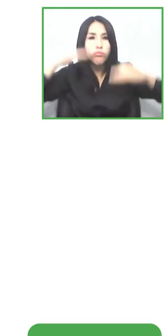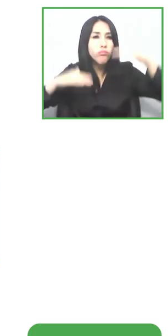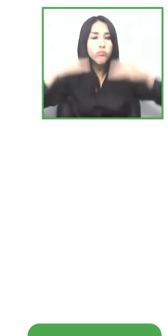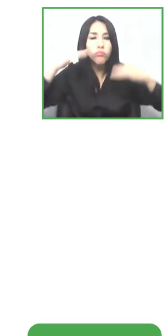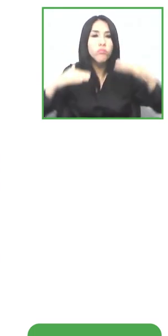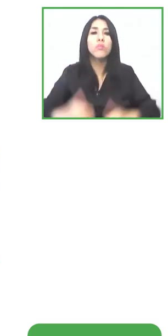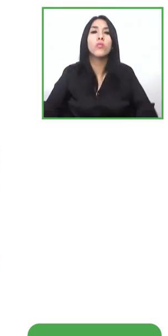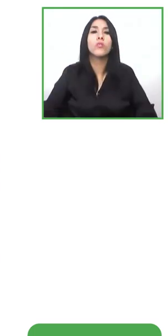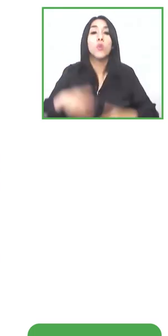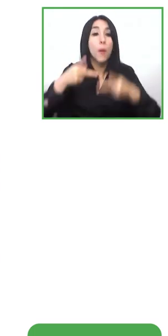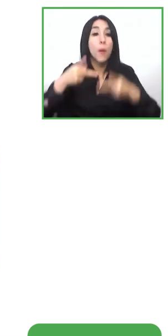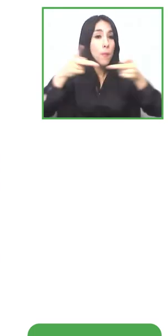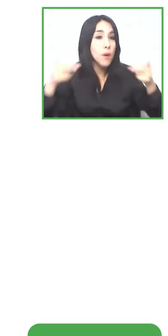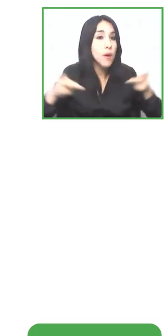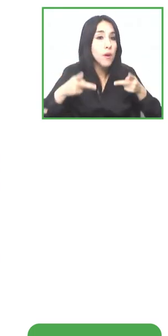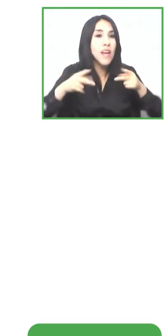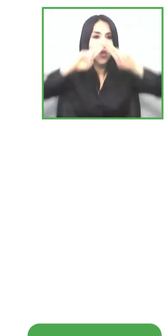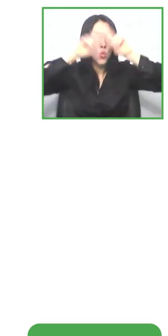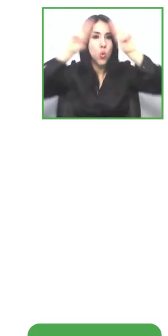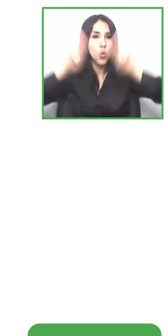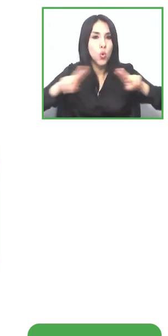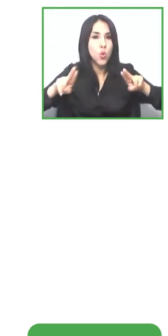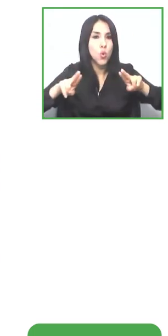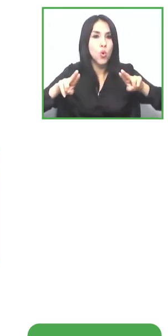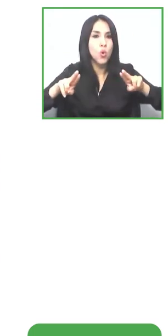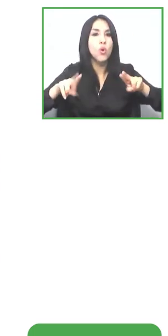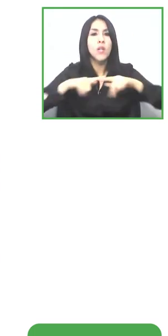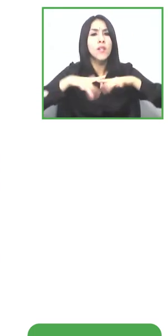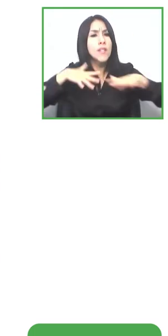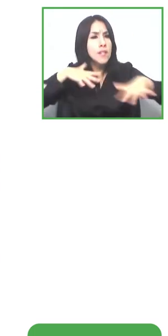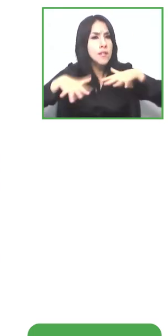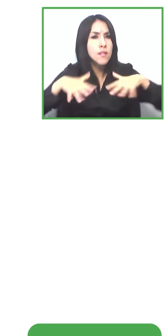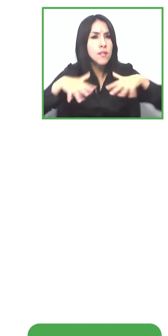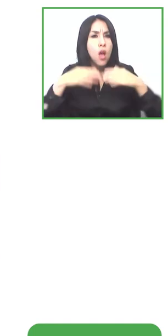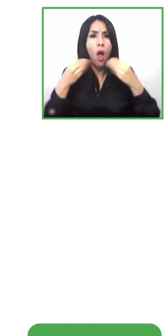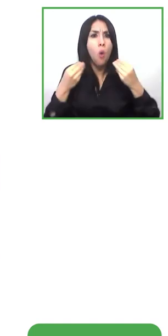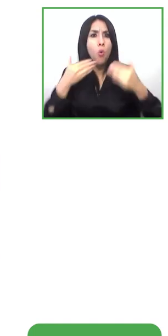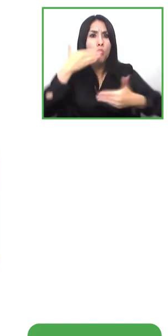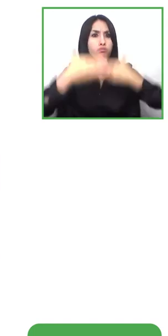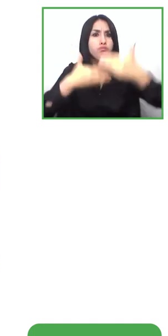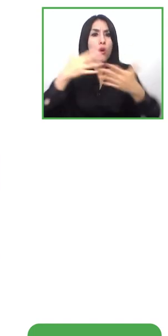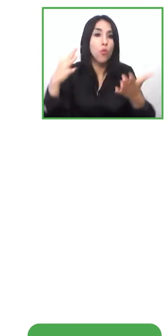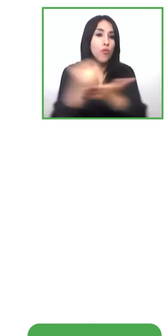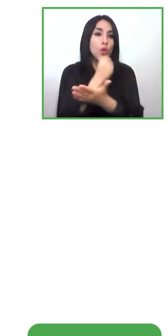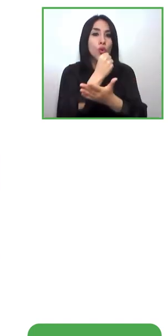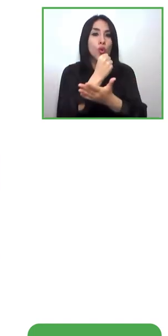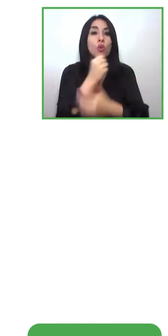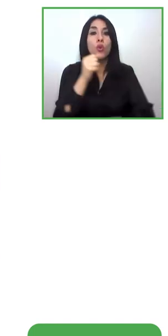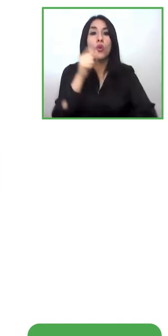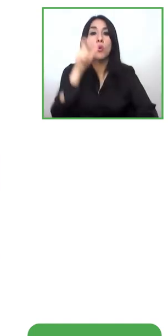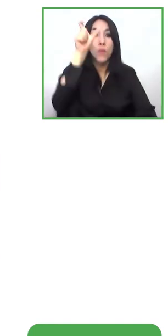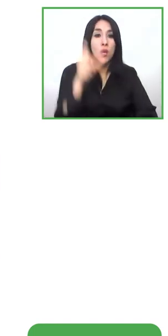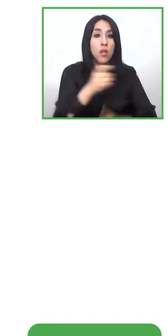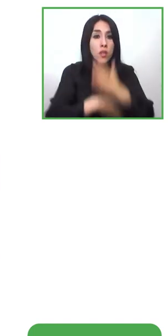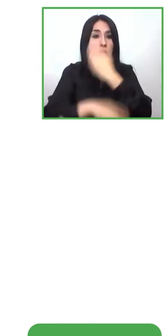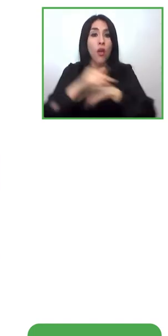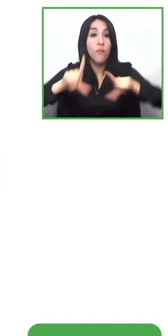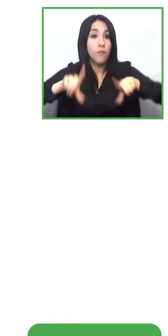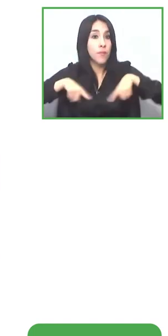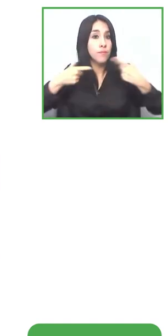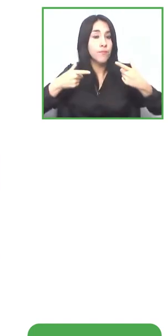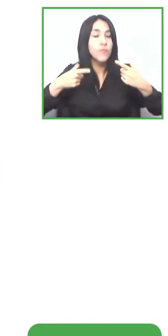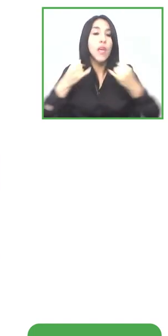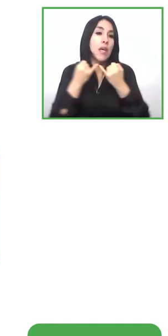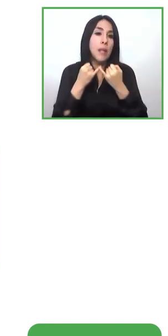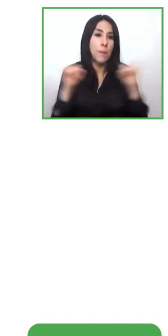should reach those leadership positions and those decision-making positions, because there's still